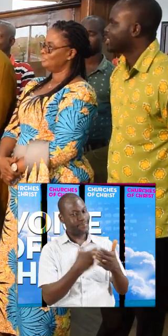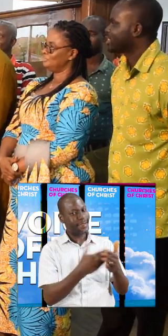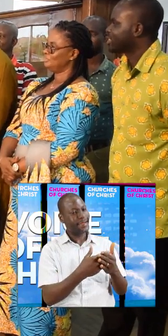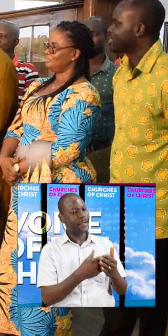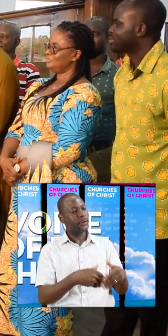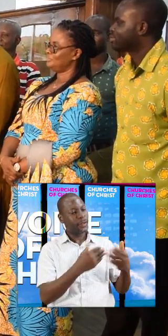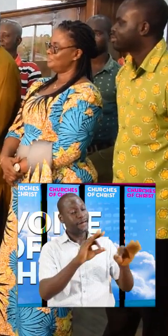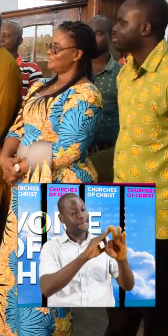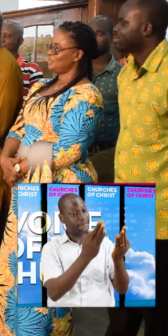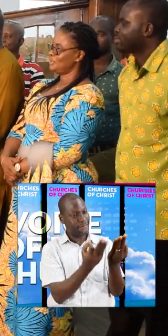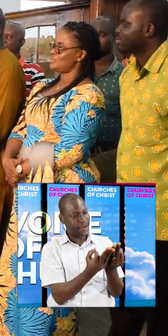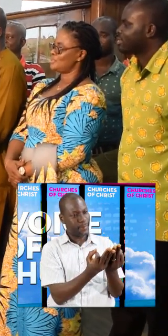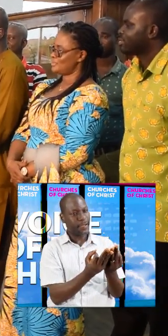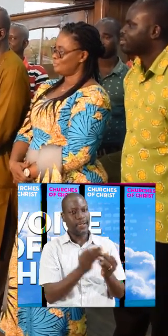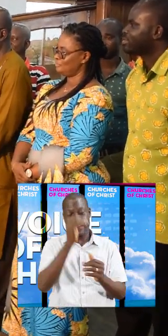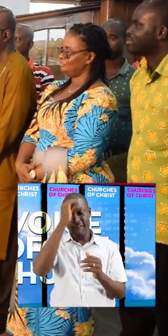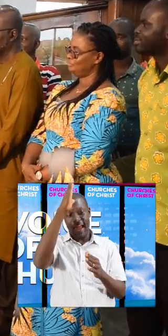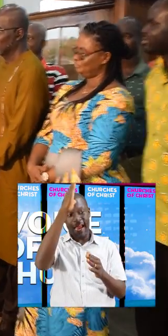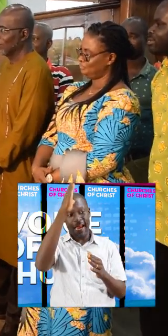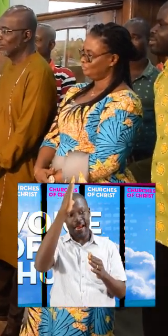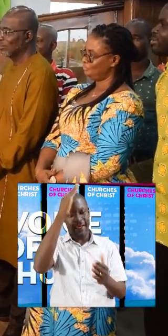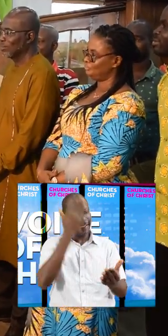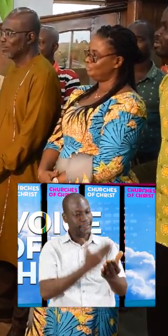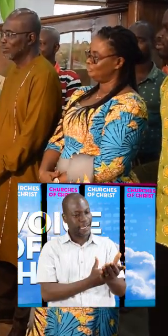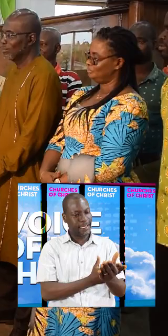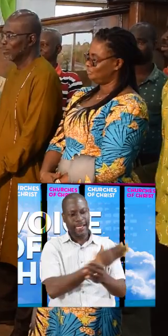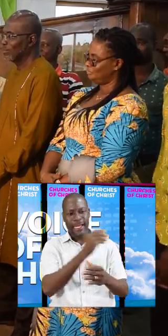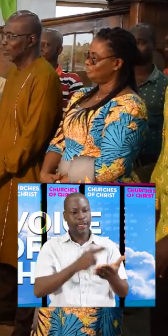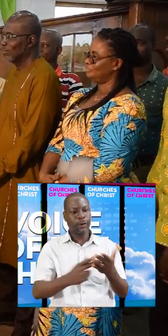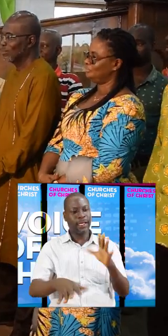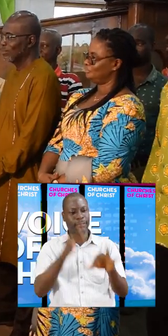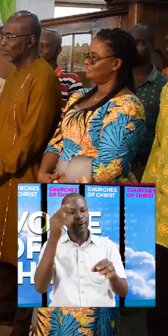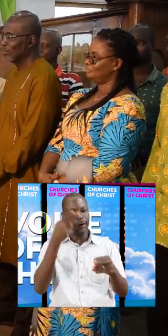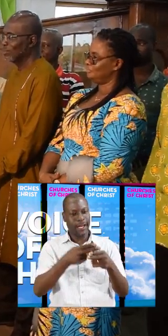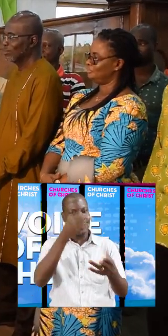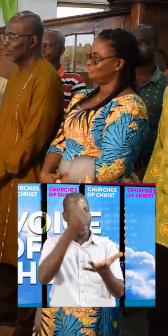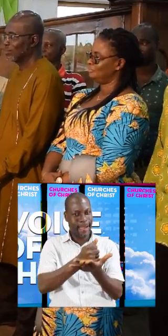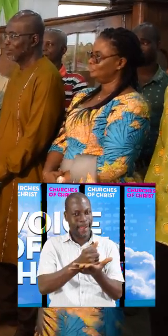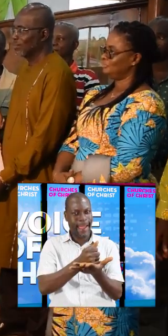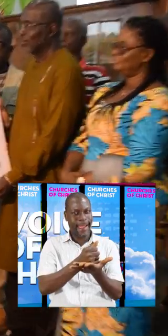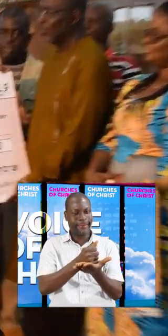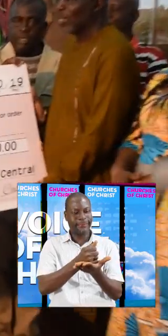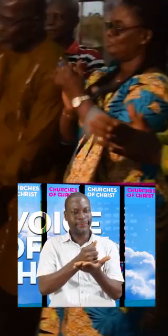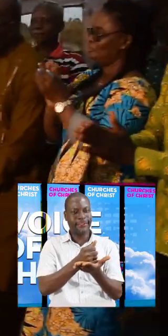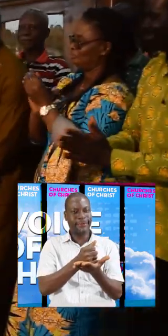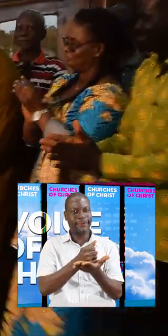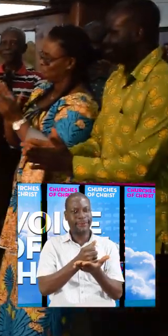secondly, Takrade has say, a war, a Jano, any Obano, any Hong Kong Crow, a Demonte.